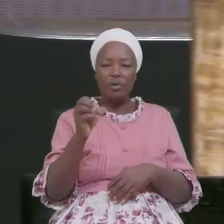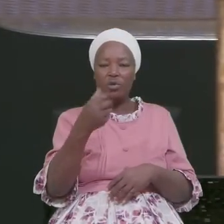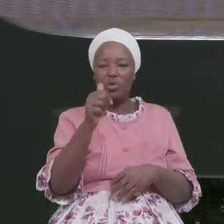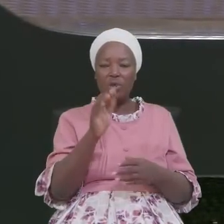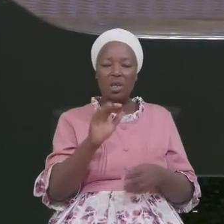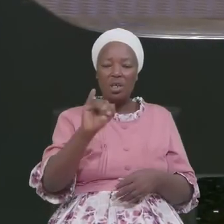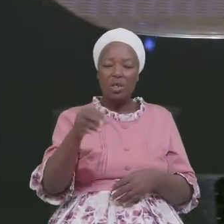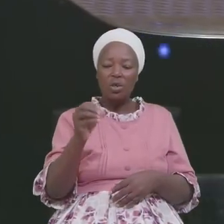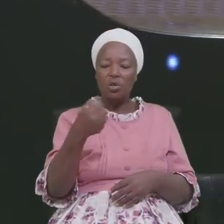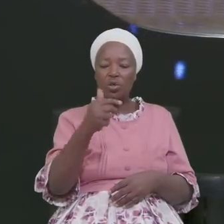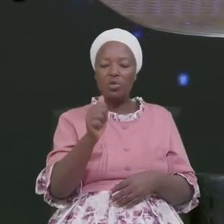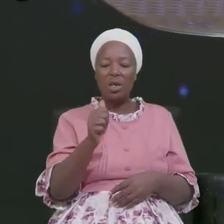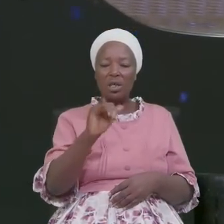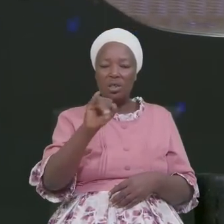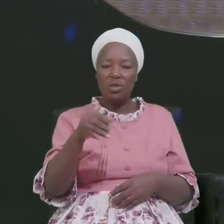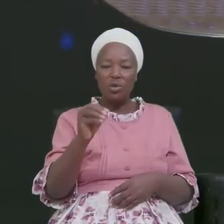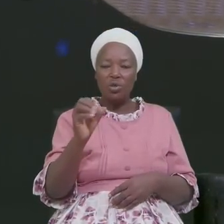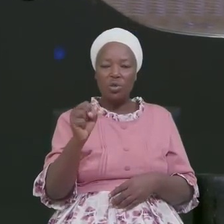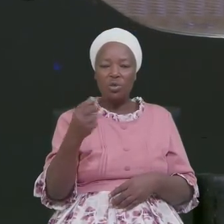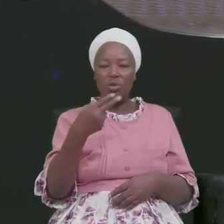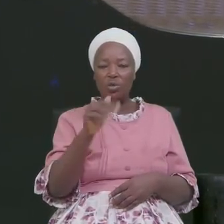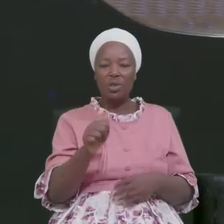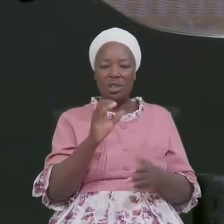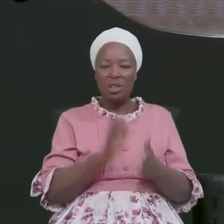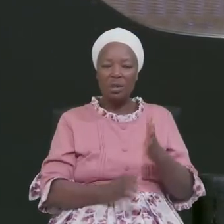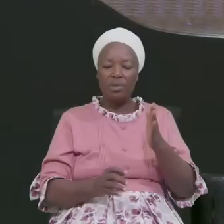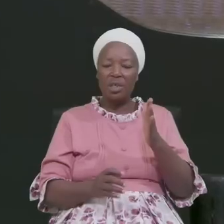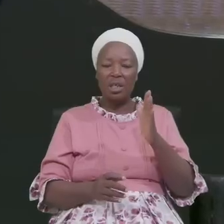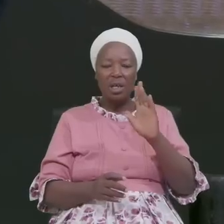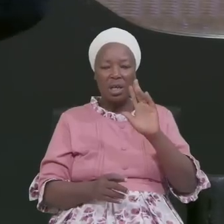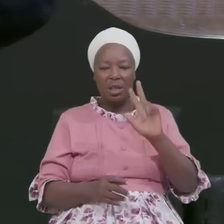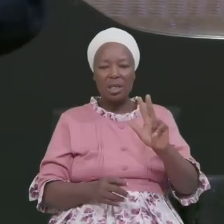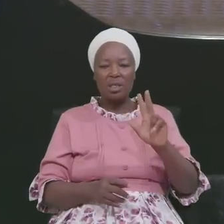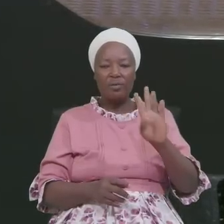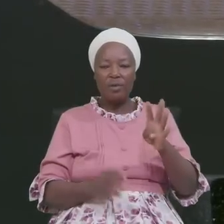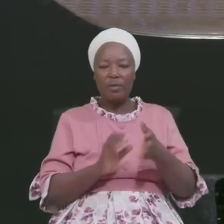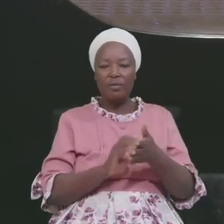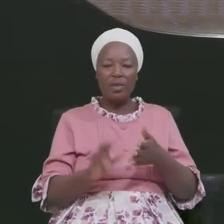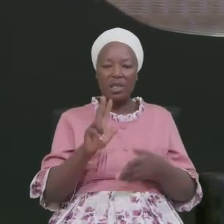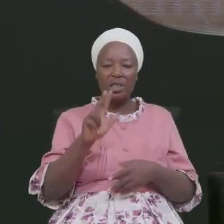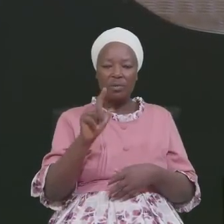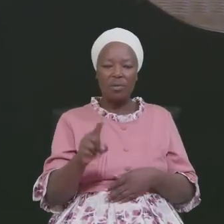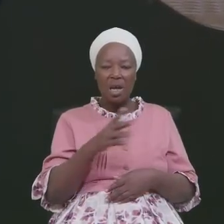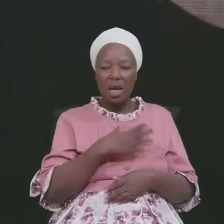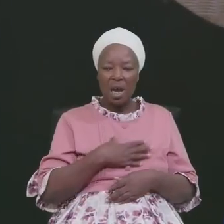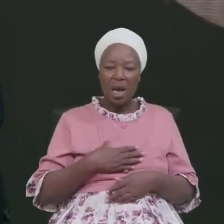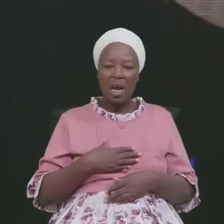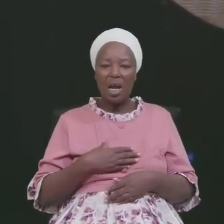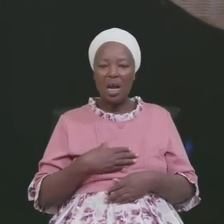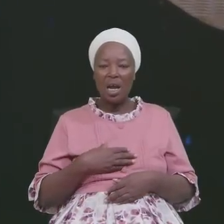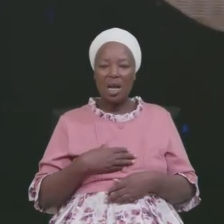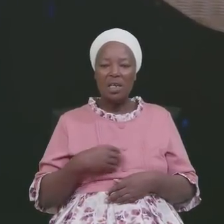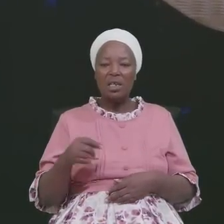reading from verse 31, it says in verse 31, and Israel served the Lord all